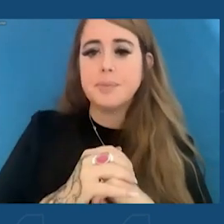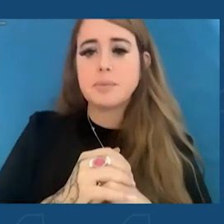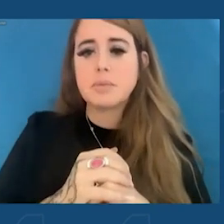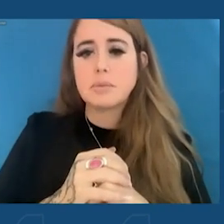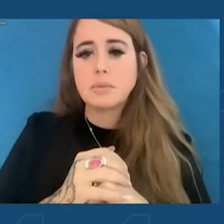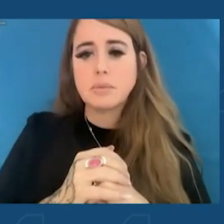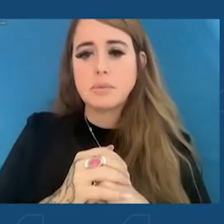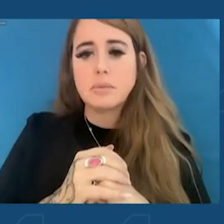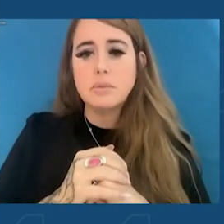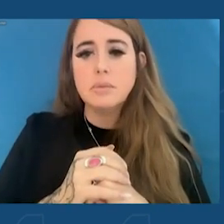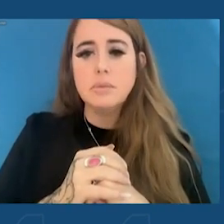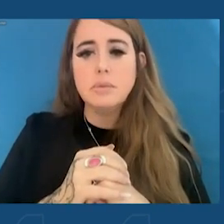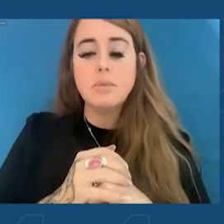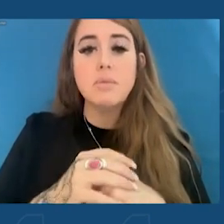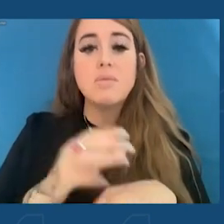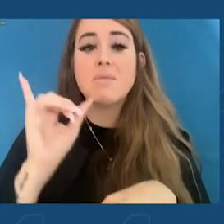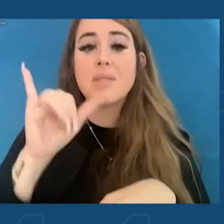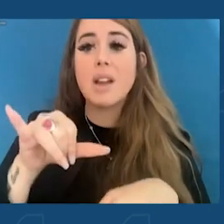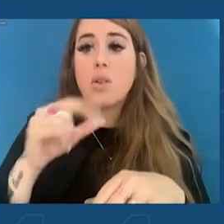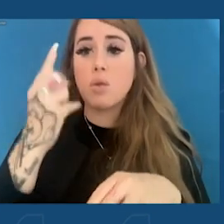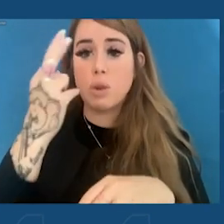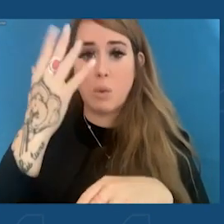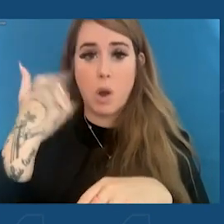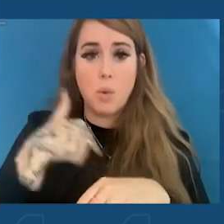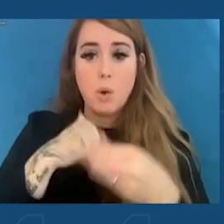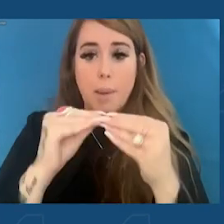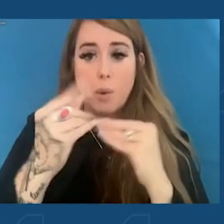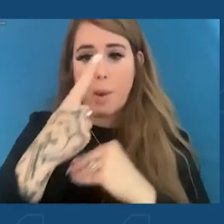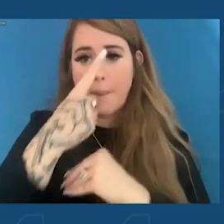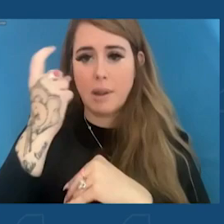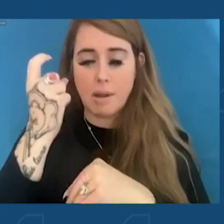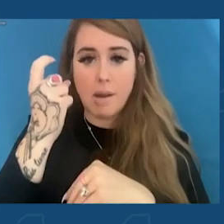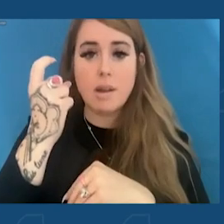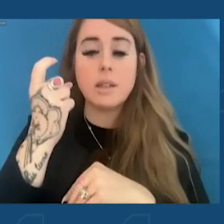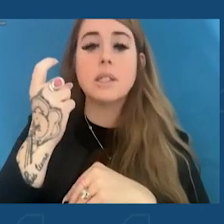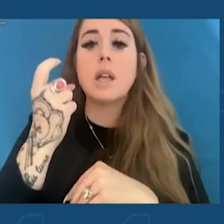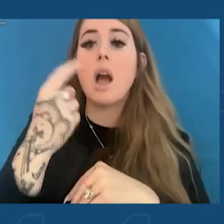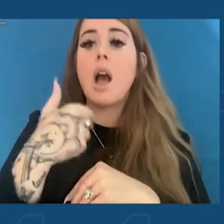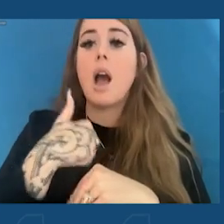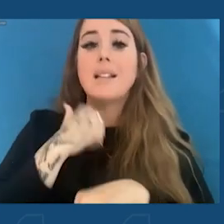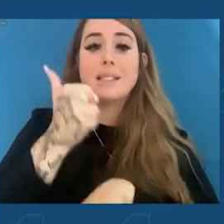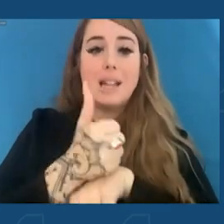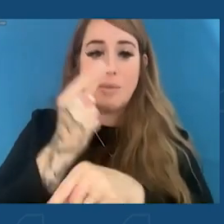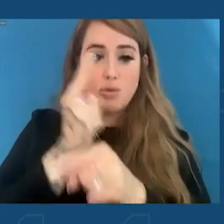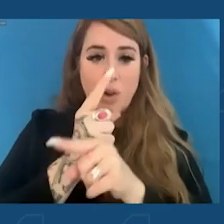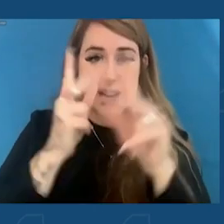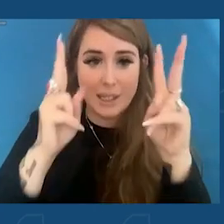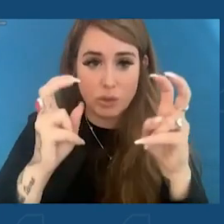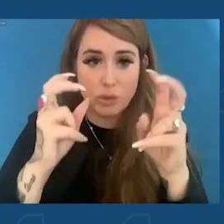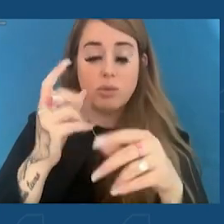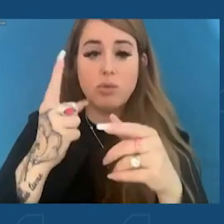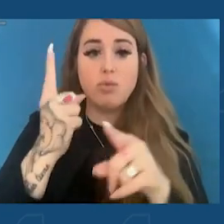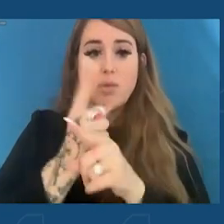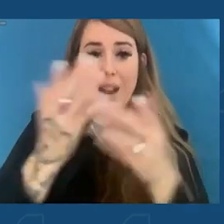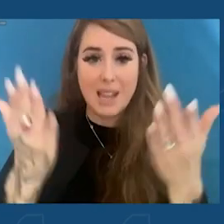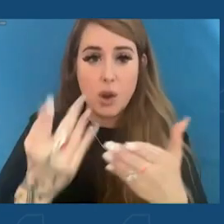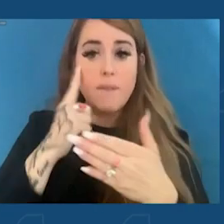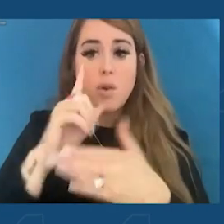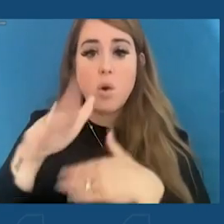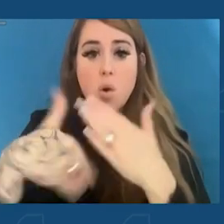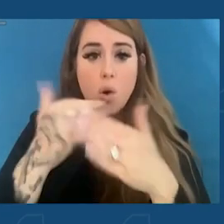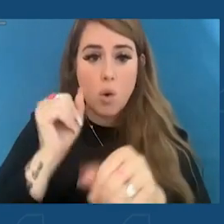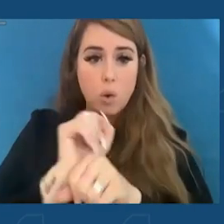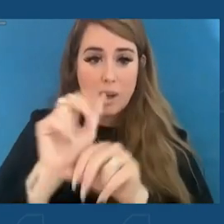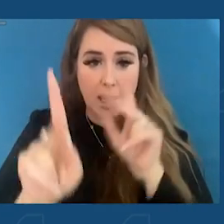New York is number one is because we stood up for the right issues right here for all working people, whether union